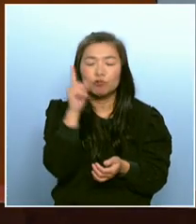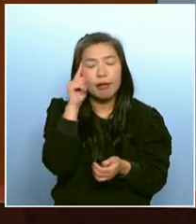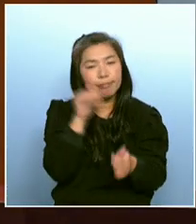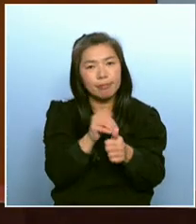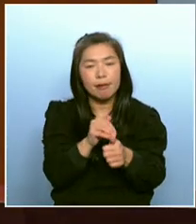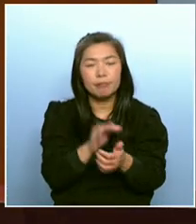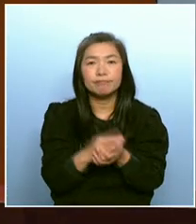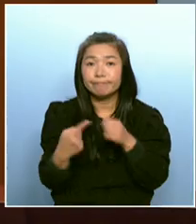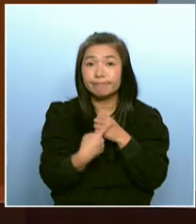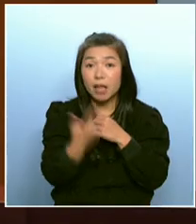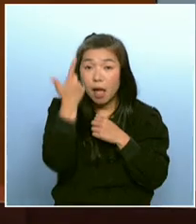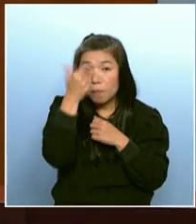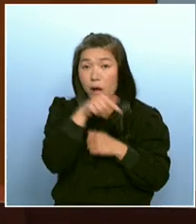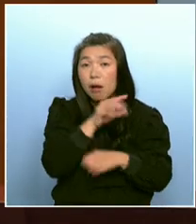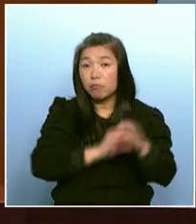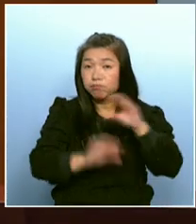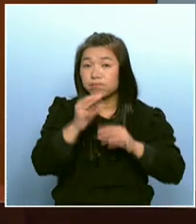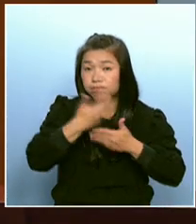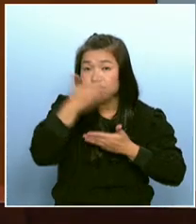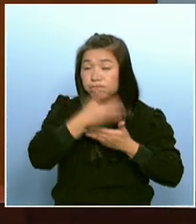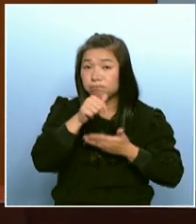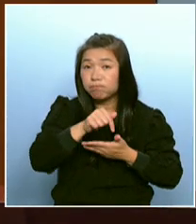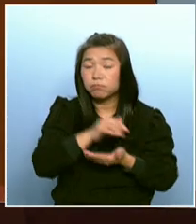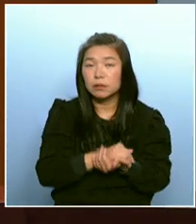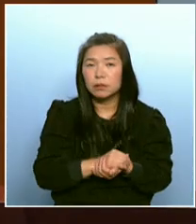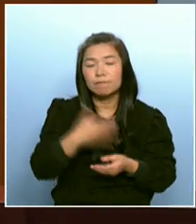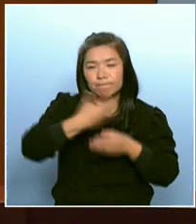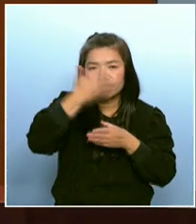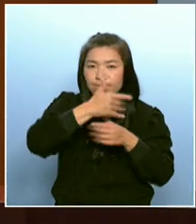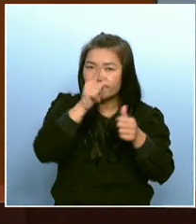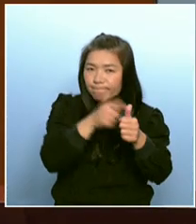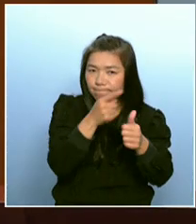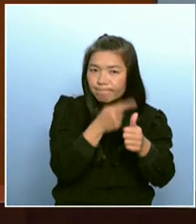by the government. I have a couple of questions. First, I hope that